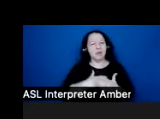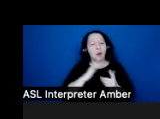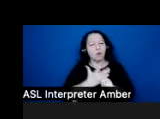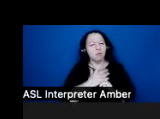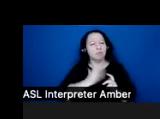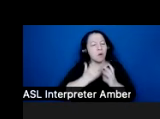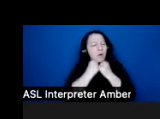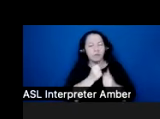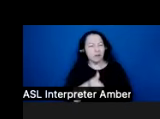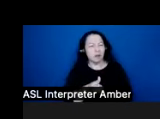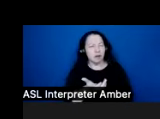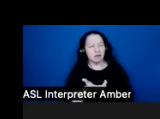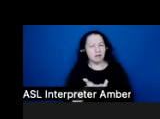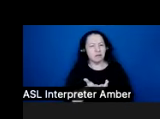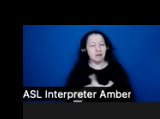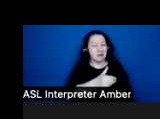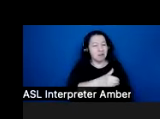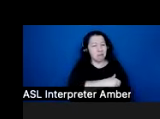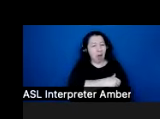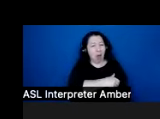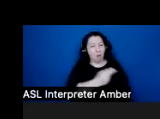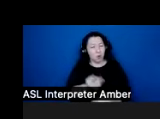values, and that power is,